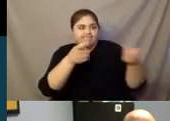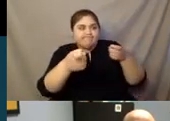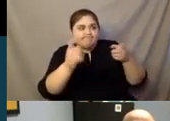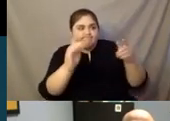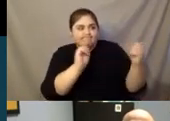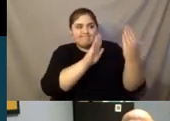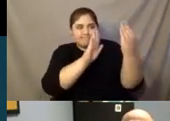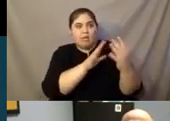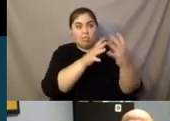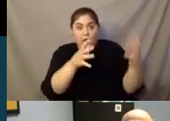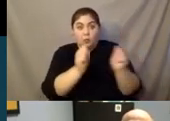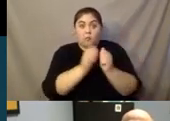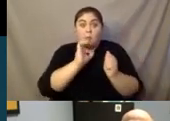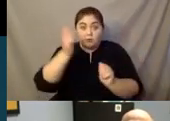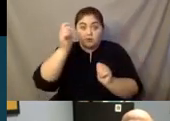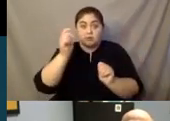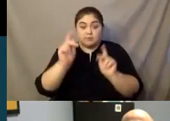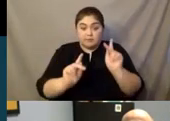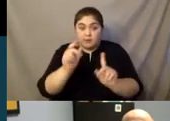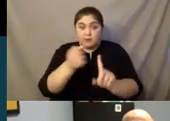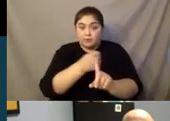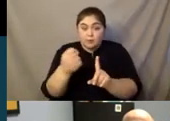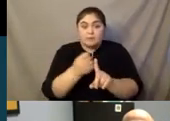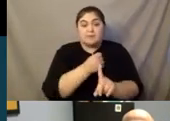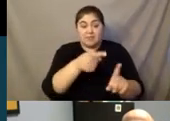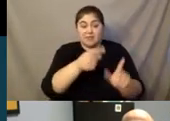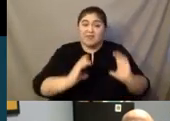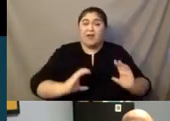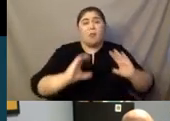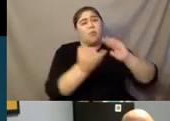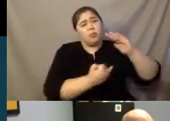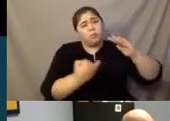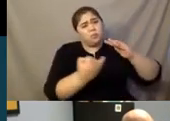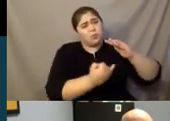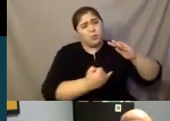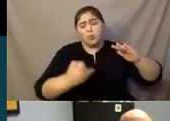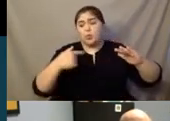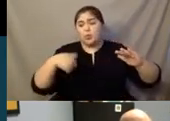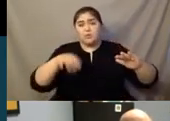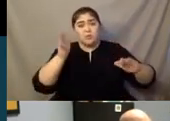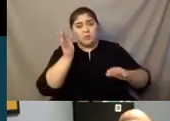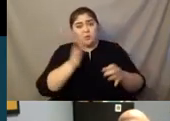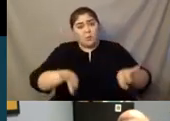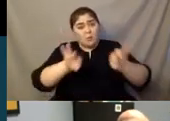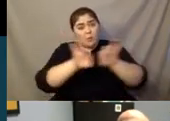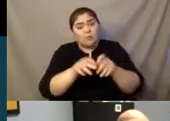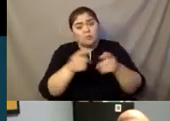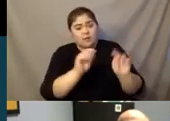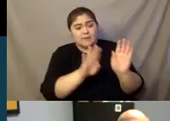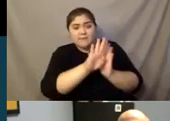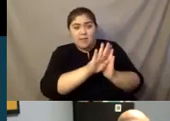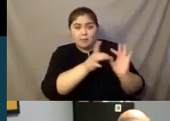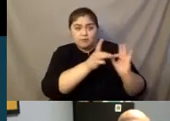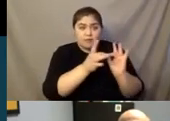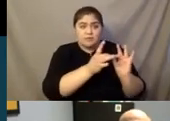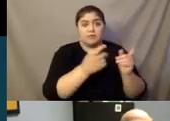is isolation of our clients. And that's a big role that we develop in trying to develop relations and getting them into the